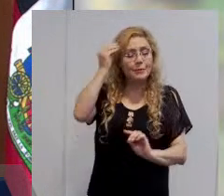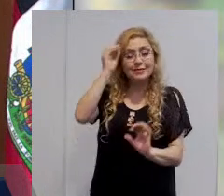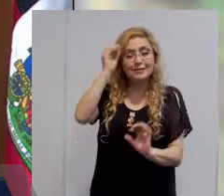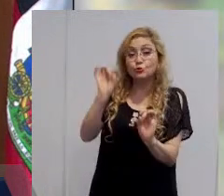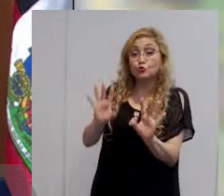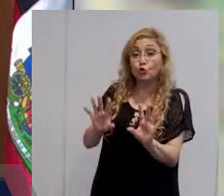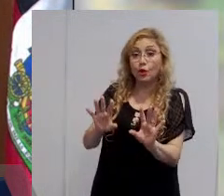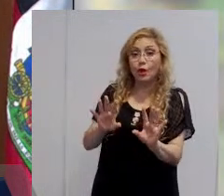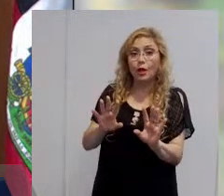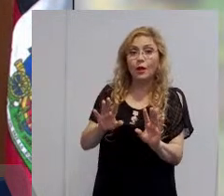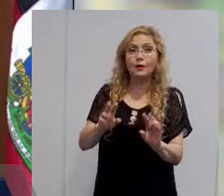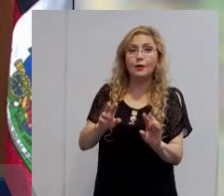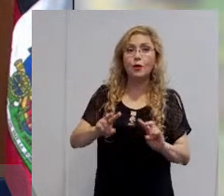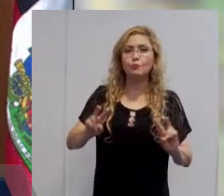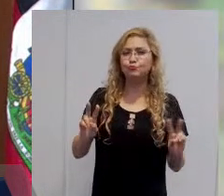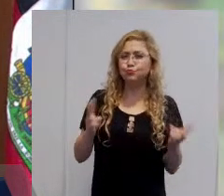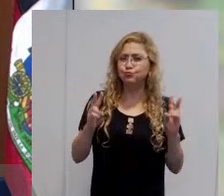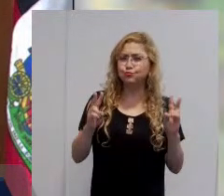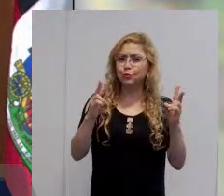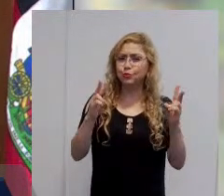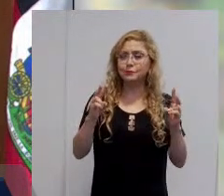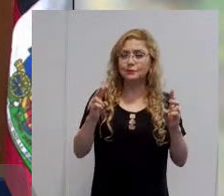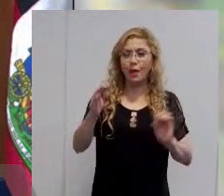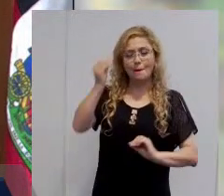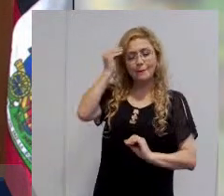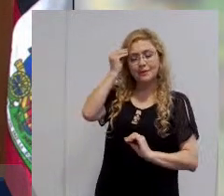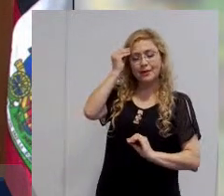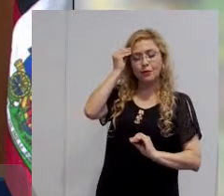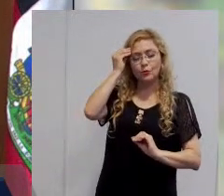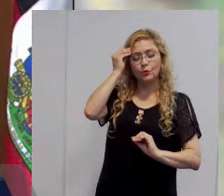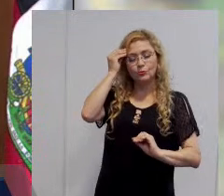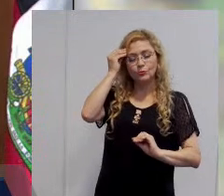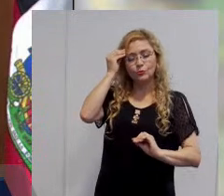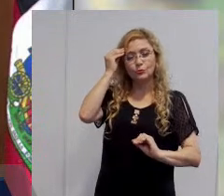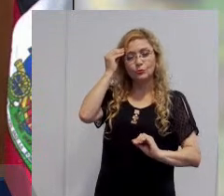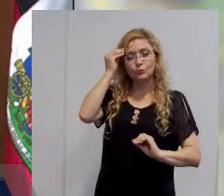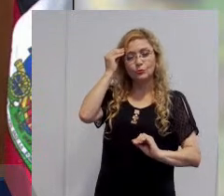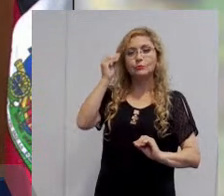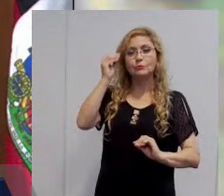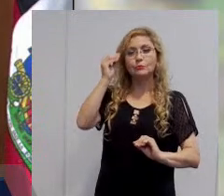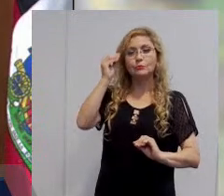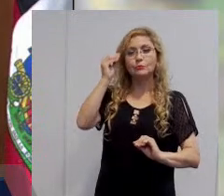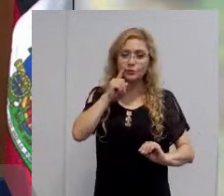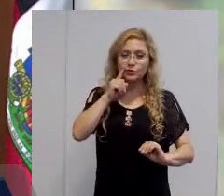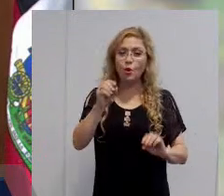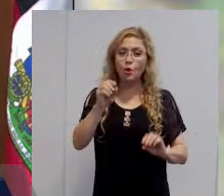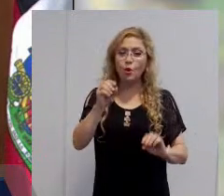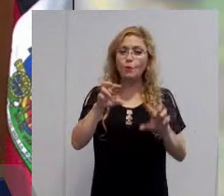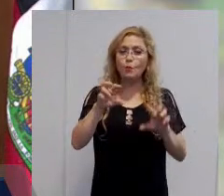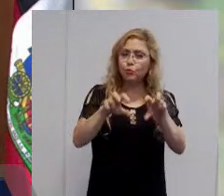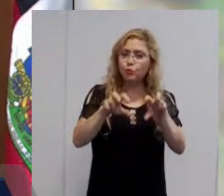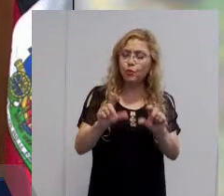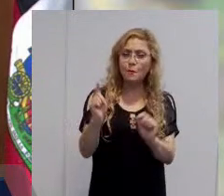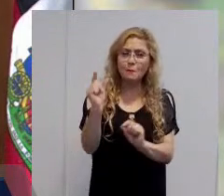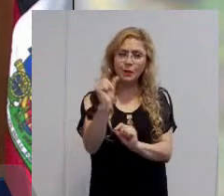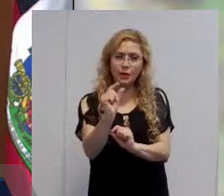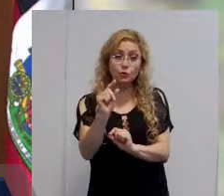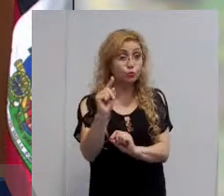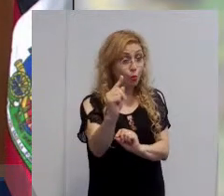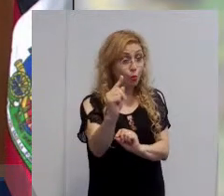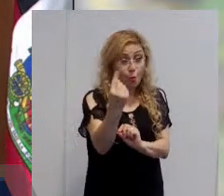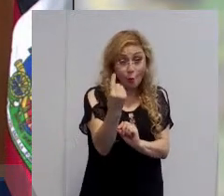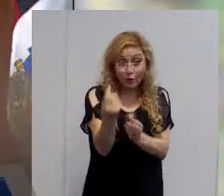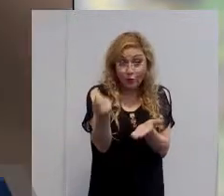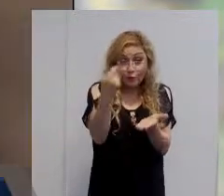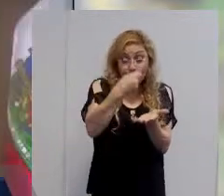not family farming that is just based on subsistence, but or livelihoods, but on a larger scope,